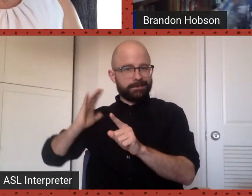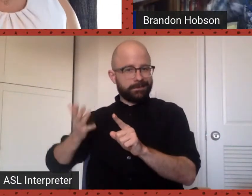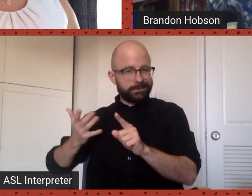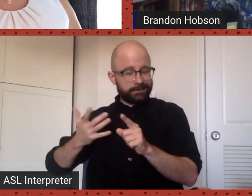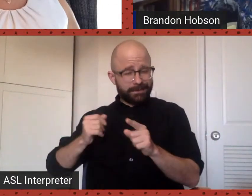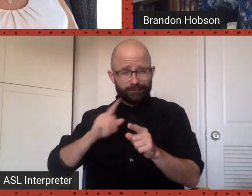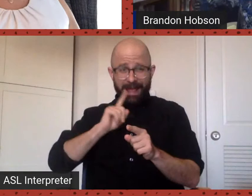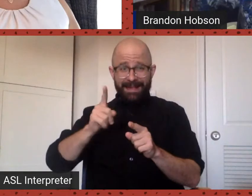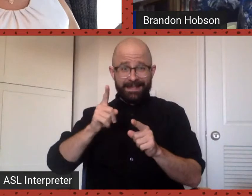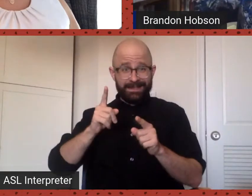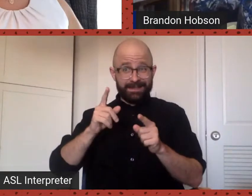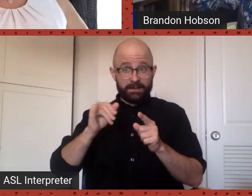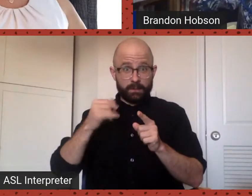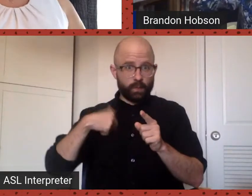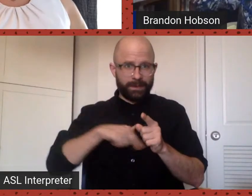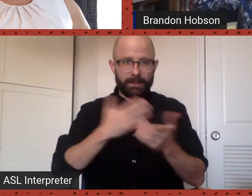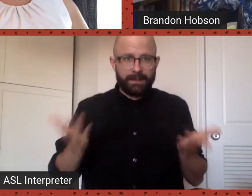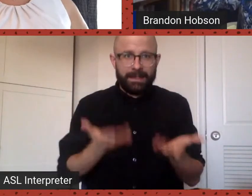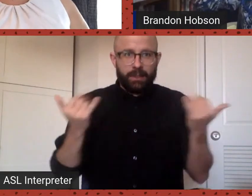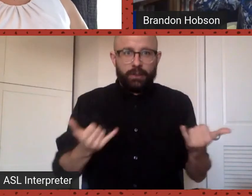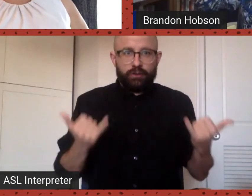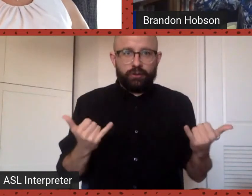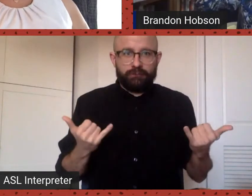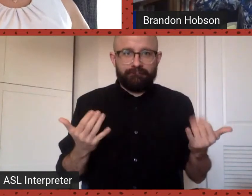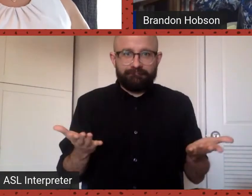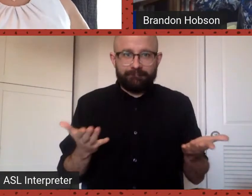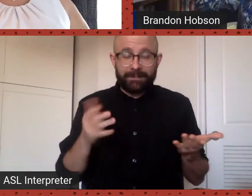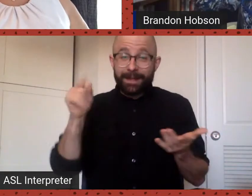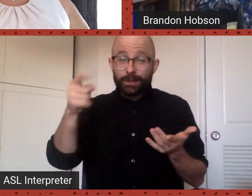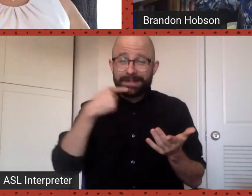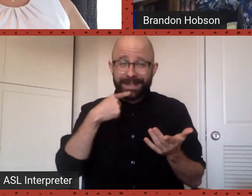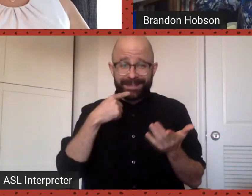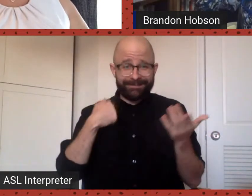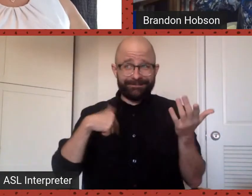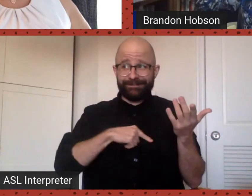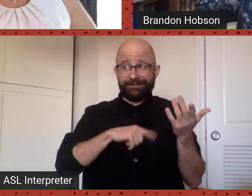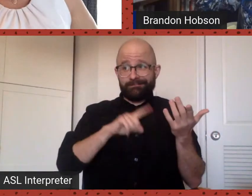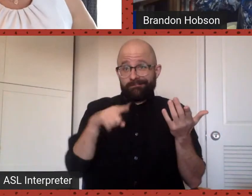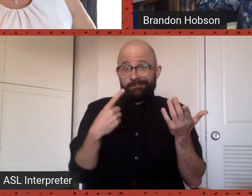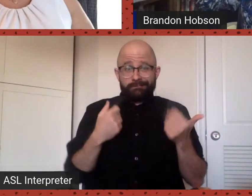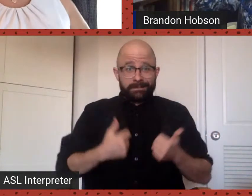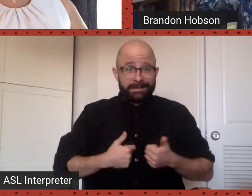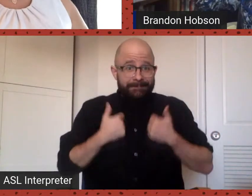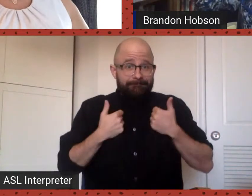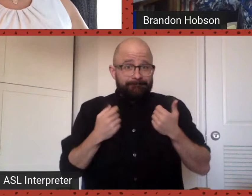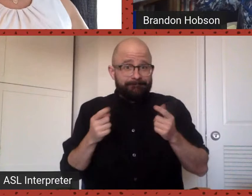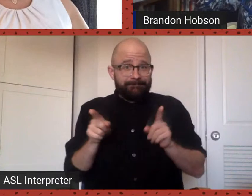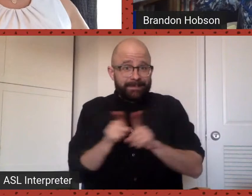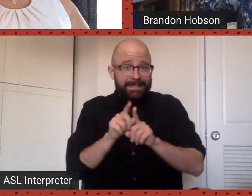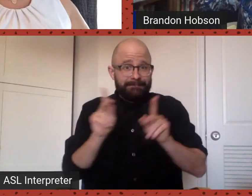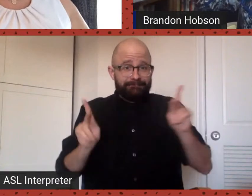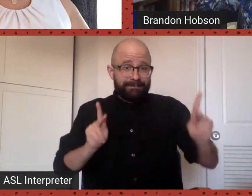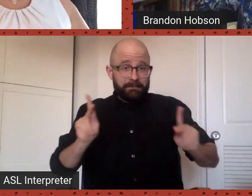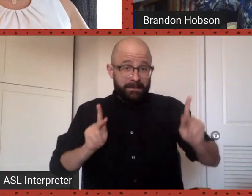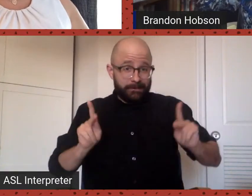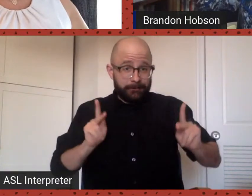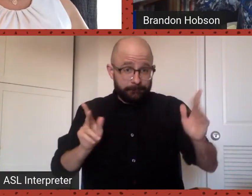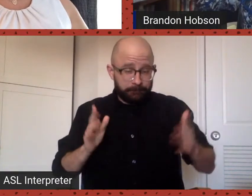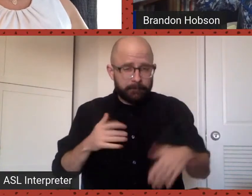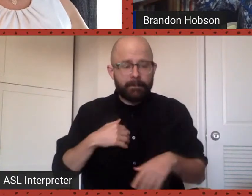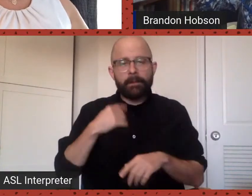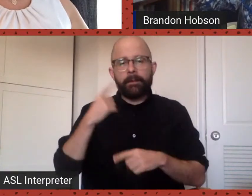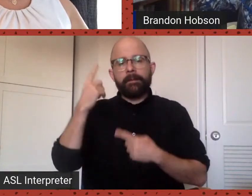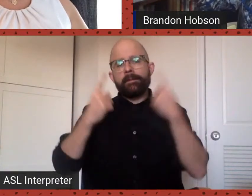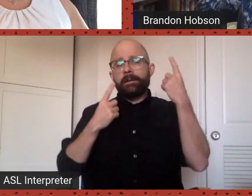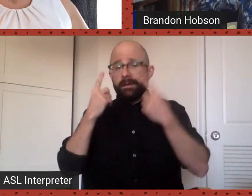that we're here, right? And just like you said, we're just living our lives as people. And so I was wondering if maybe